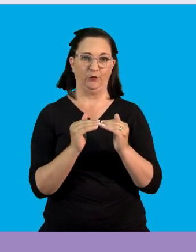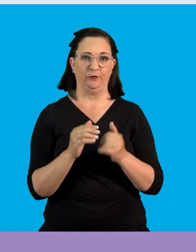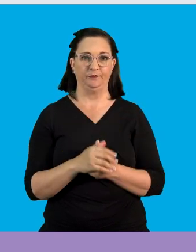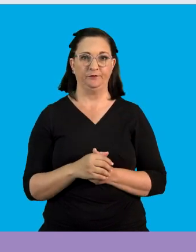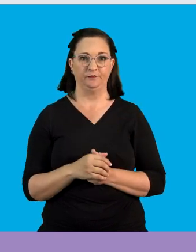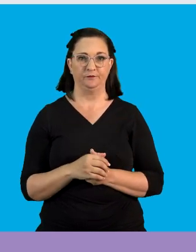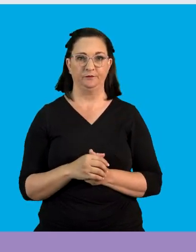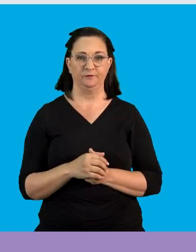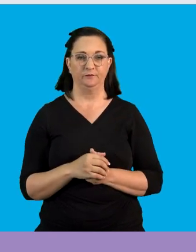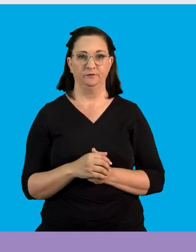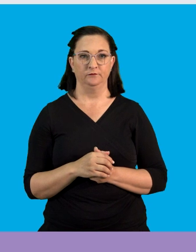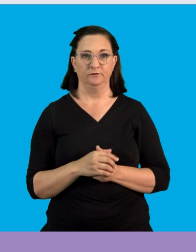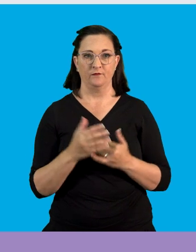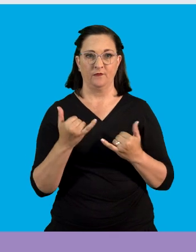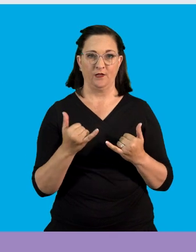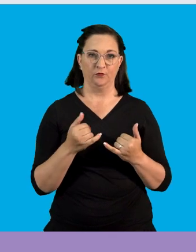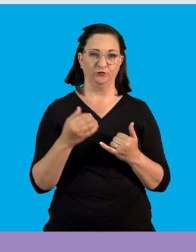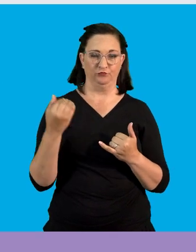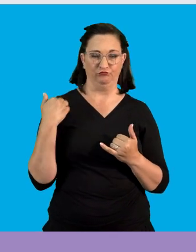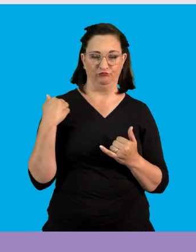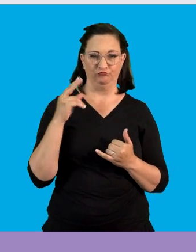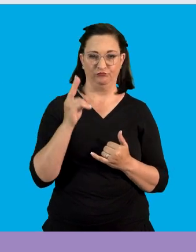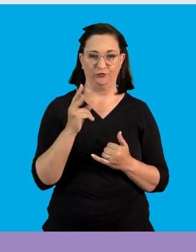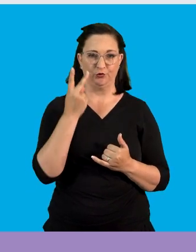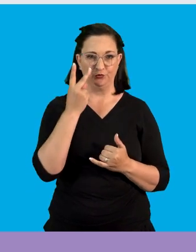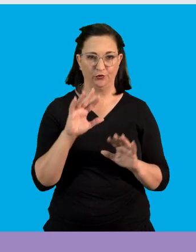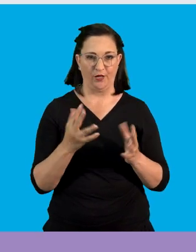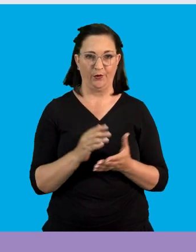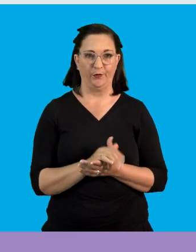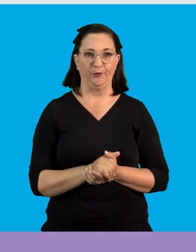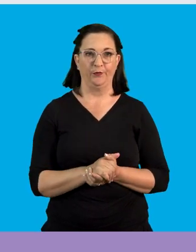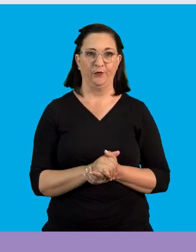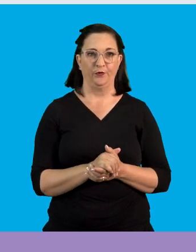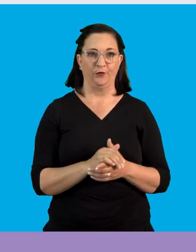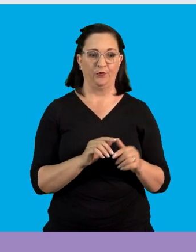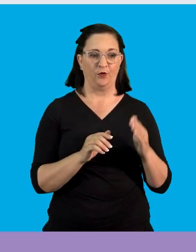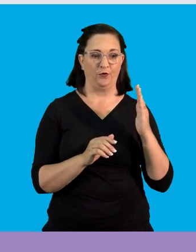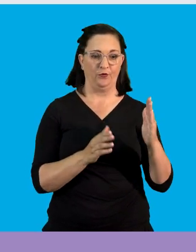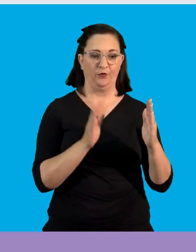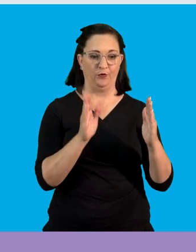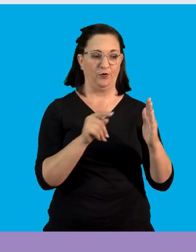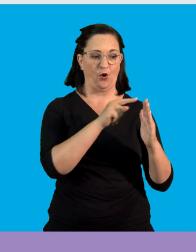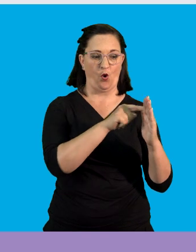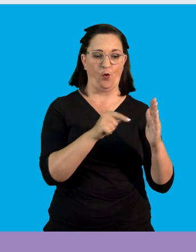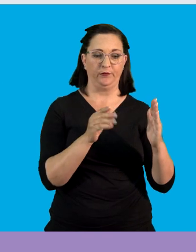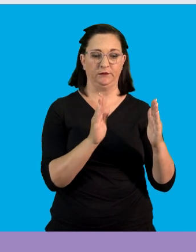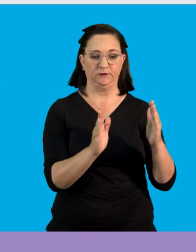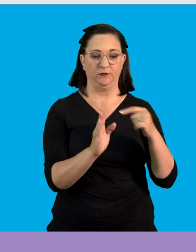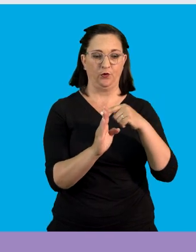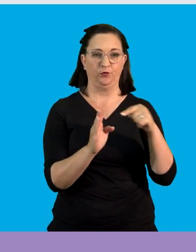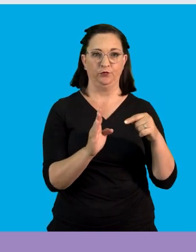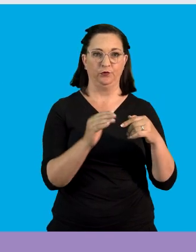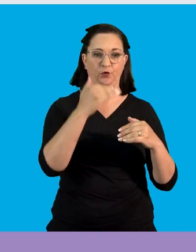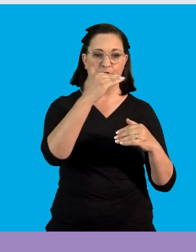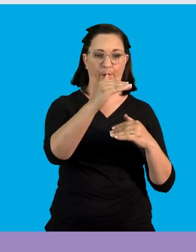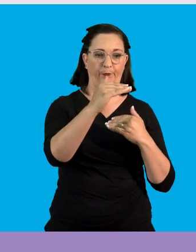a square and that would be a rhombus. Opposite sides, side on the left and side on the right,